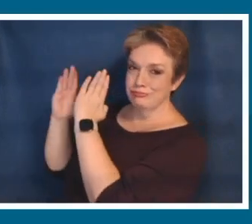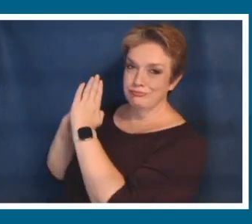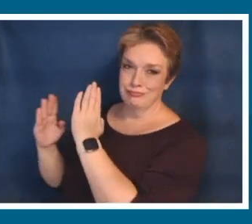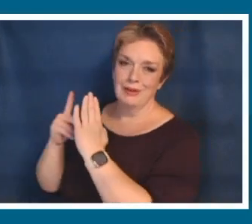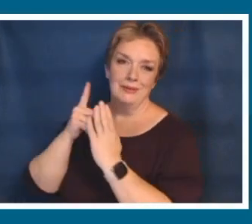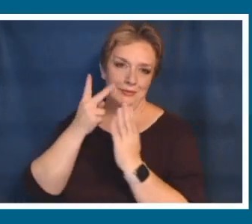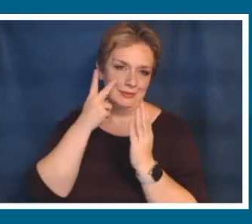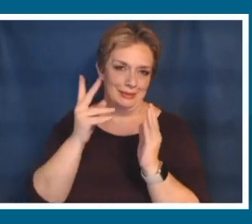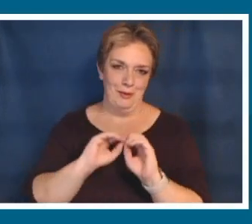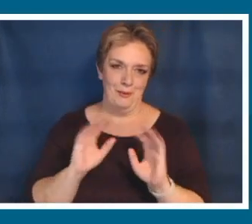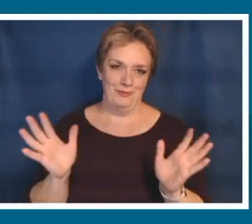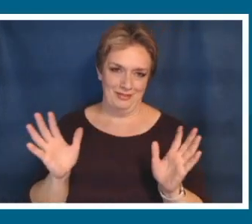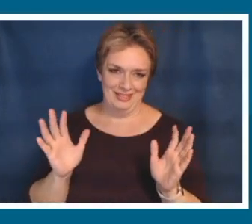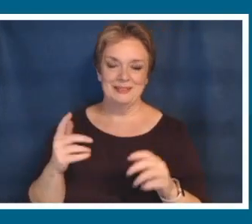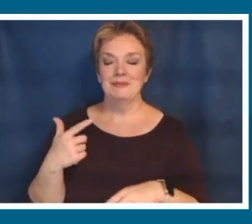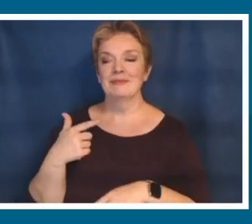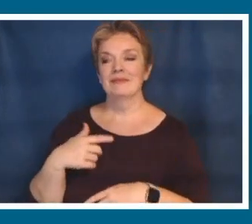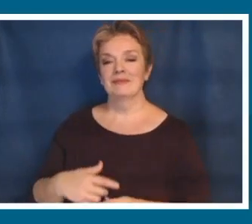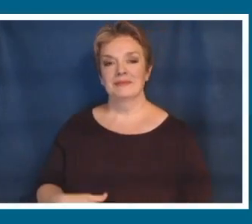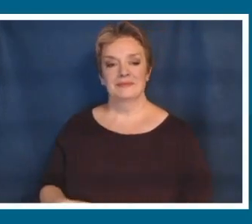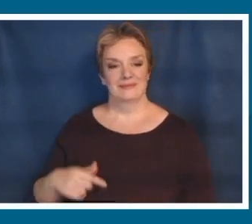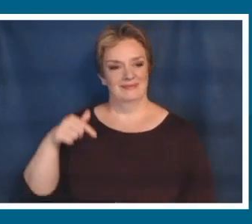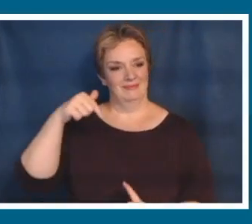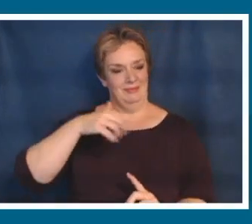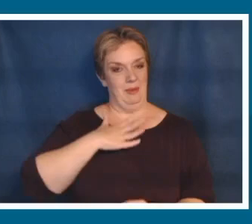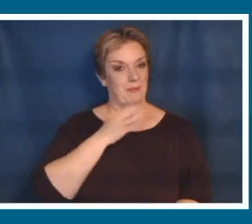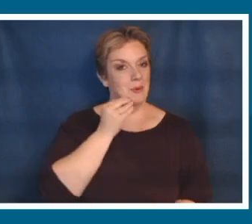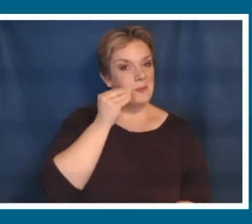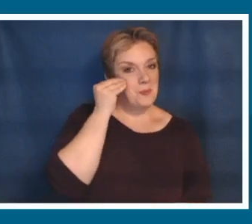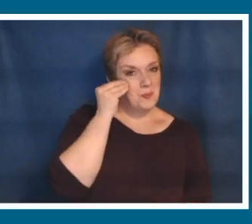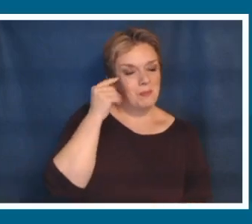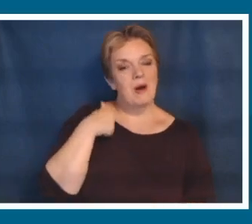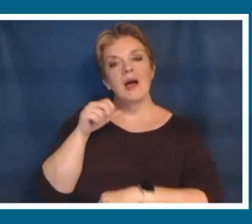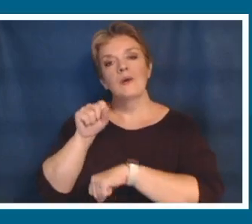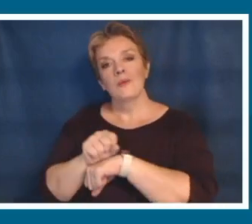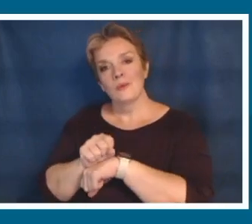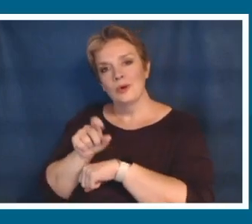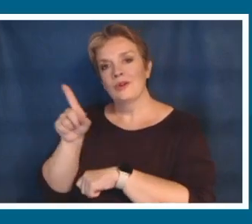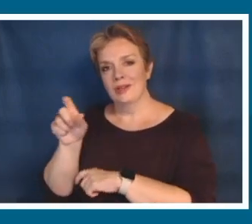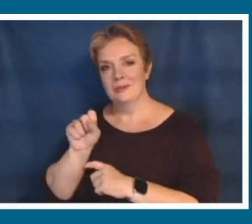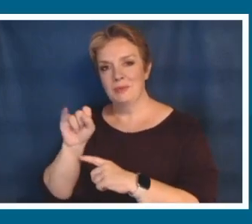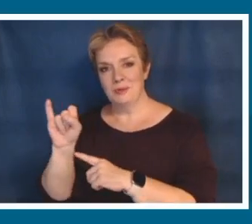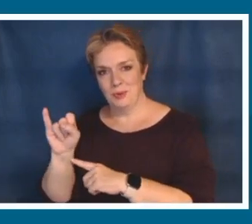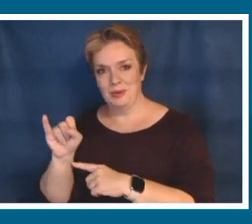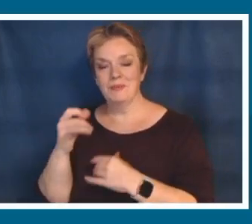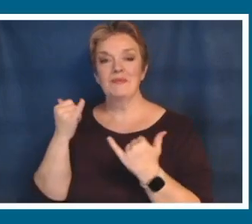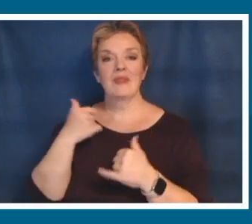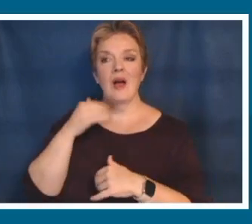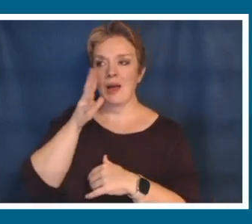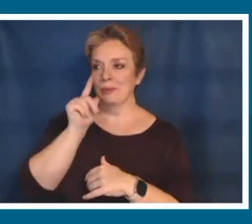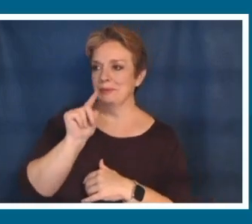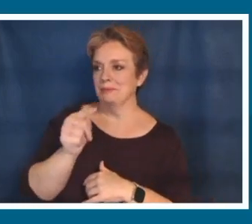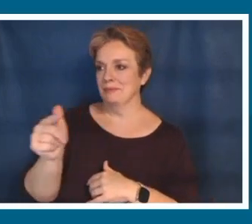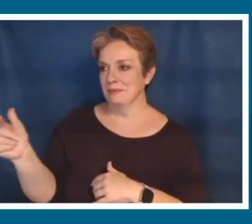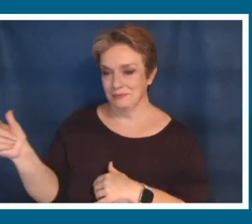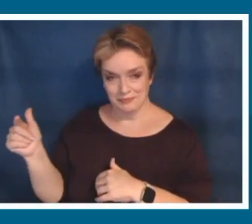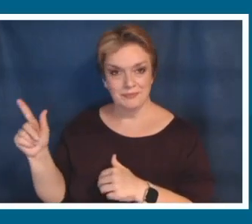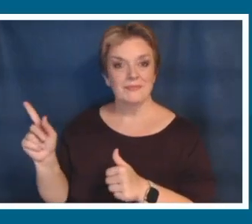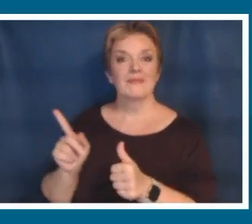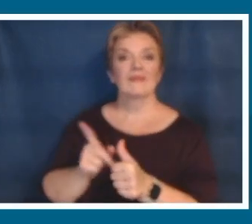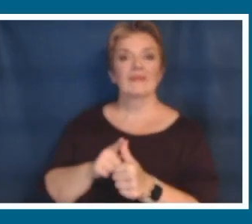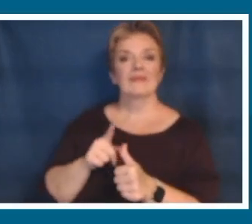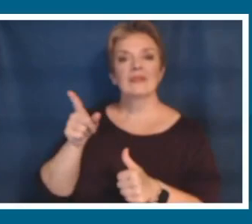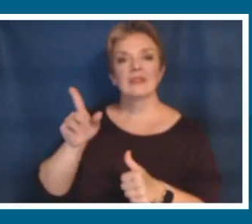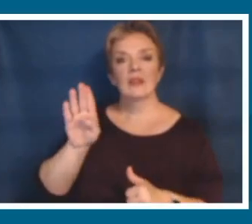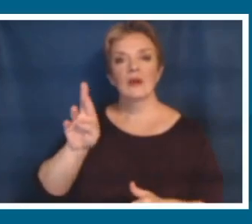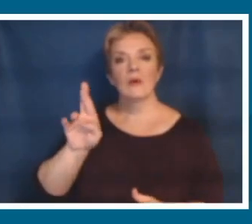evidence. And again, I'm going to call out to my colleagues. So Bridget, maybe you could start. Or actually, I tell you